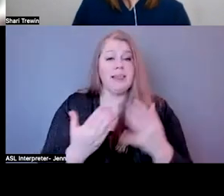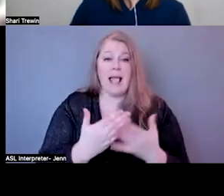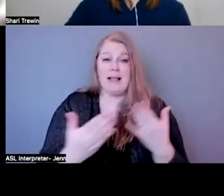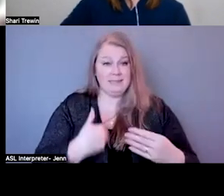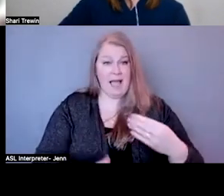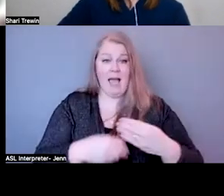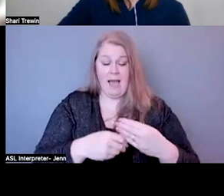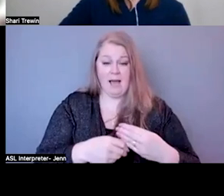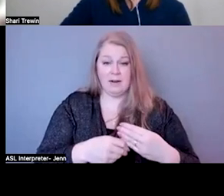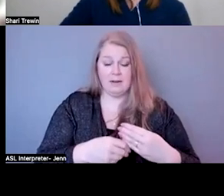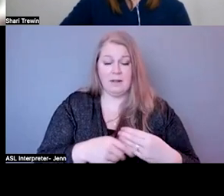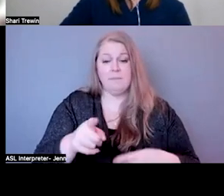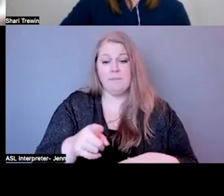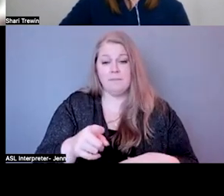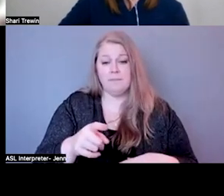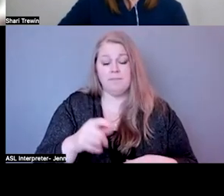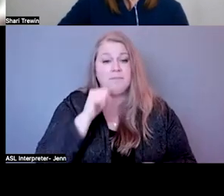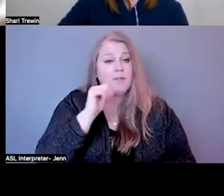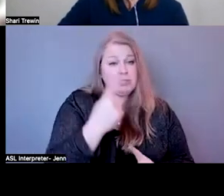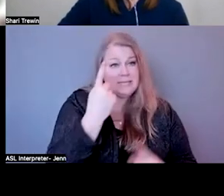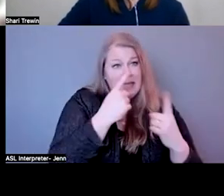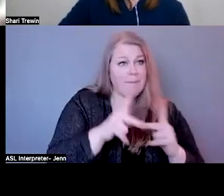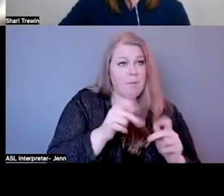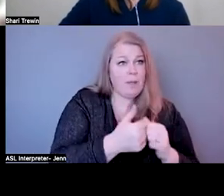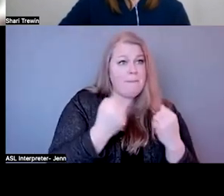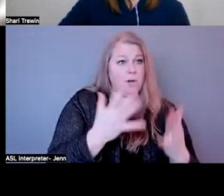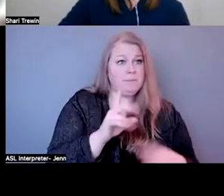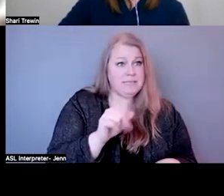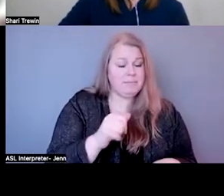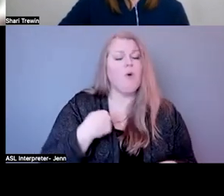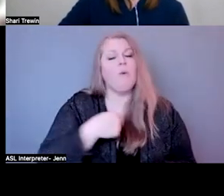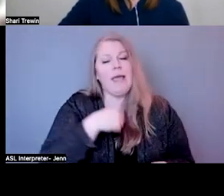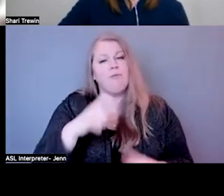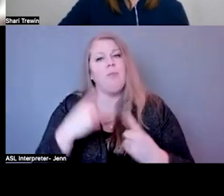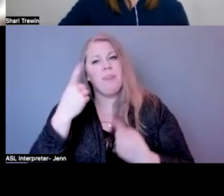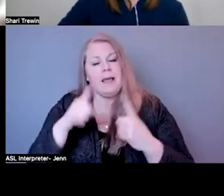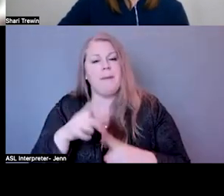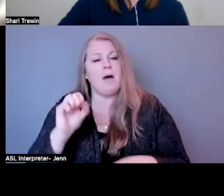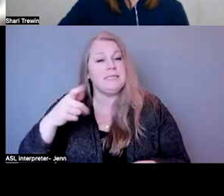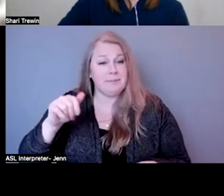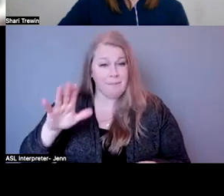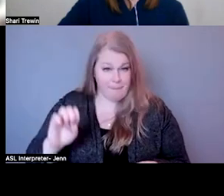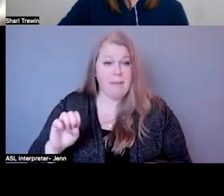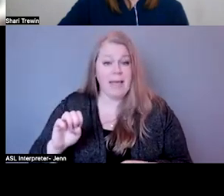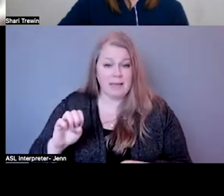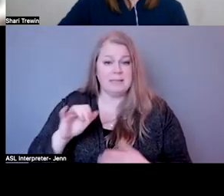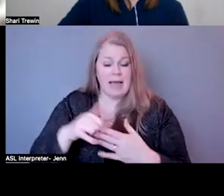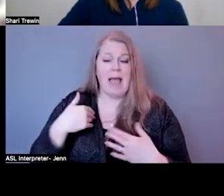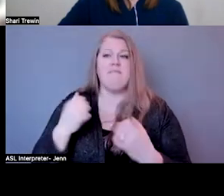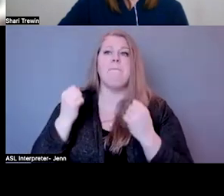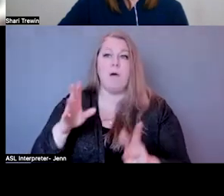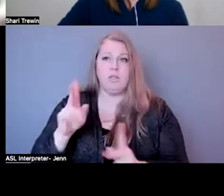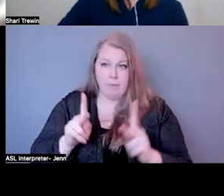that in addition to thinking about people with multiple disabilities, I think we should also be thinking about spaces that have multiple people